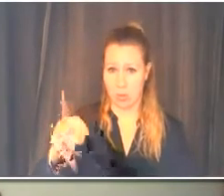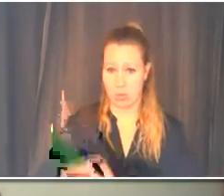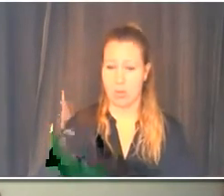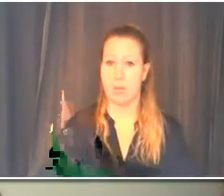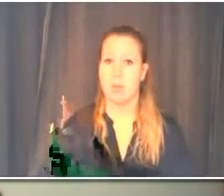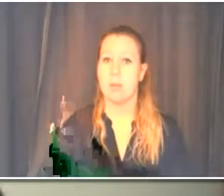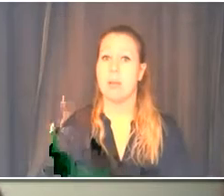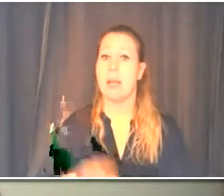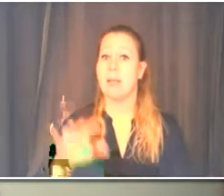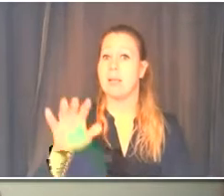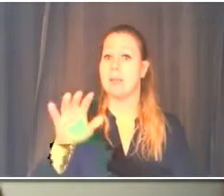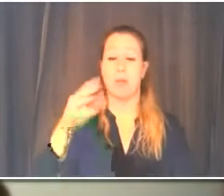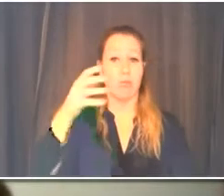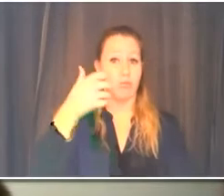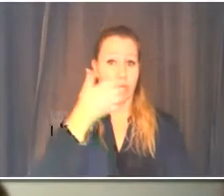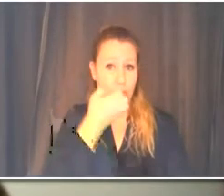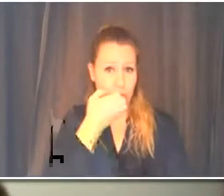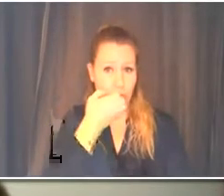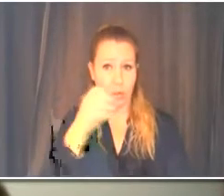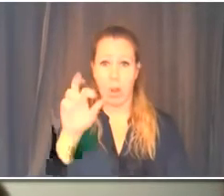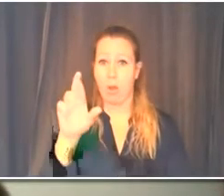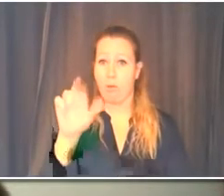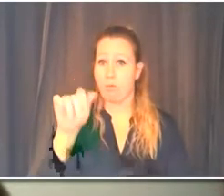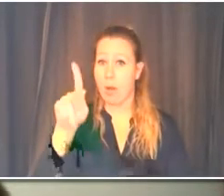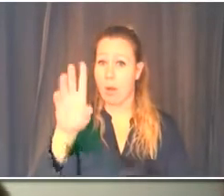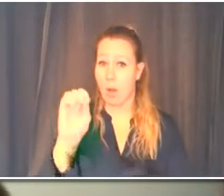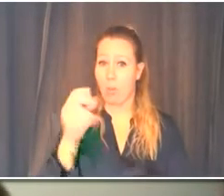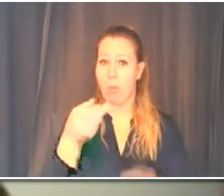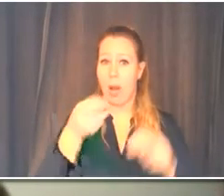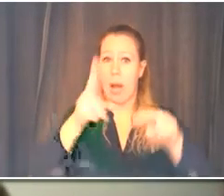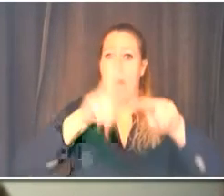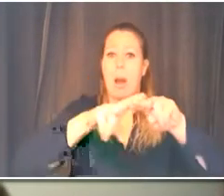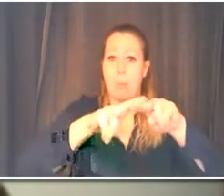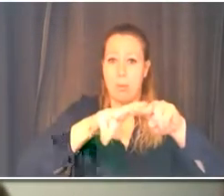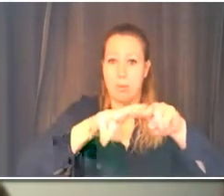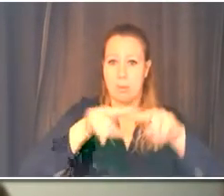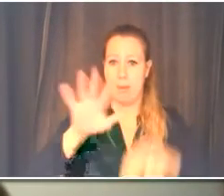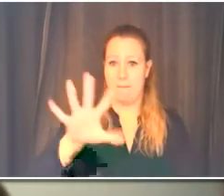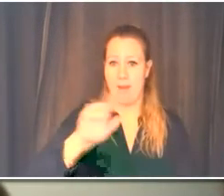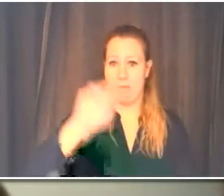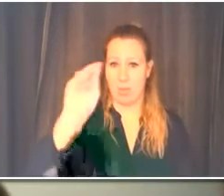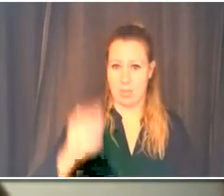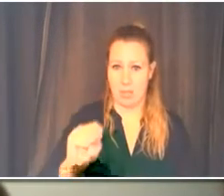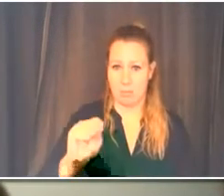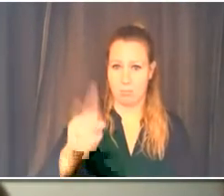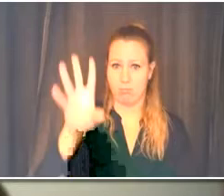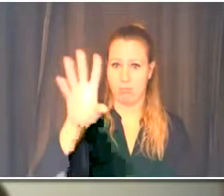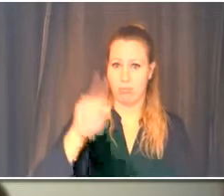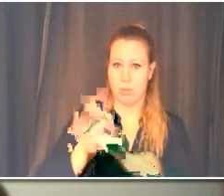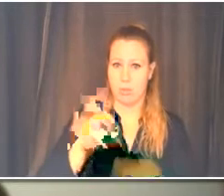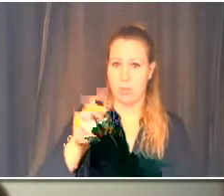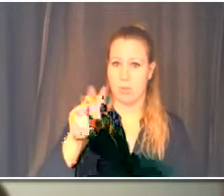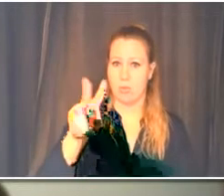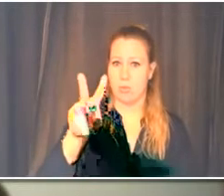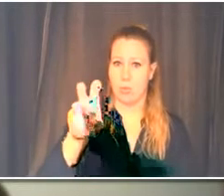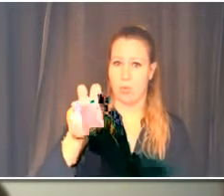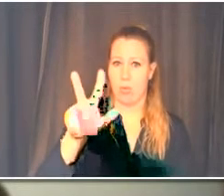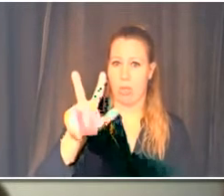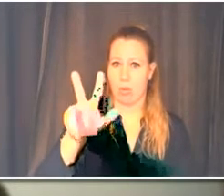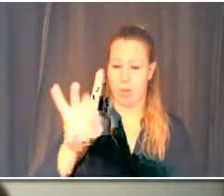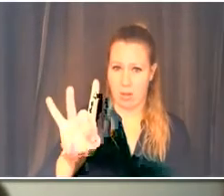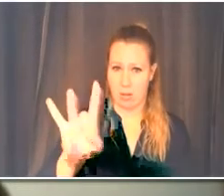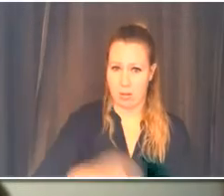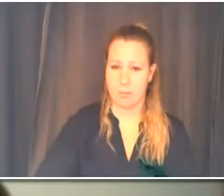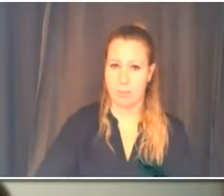14.3% down 757 and then domestic violence radio runs were down 3.4%